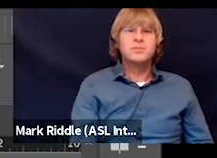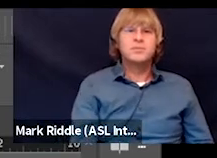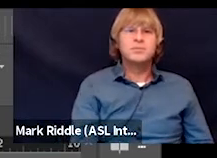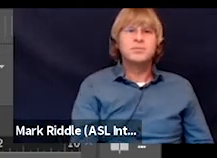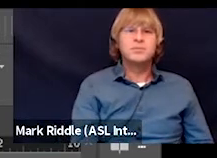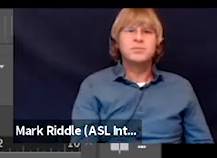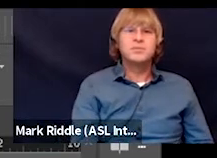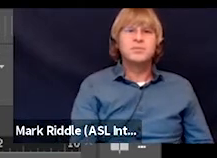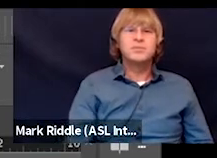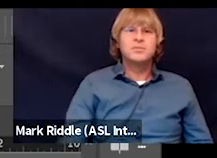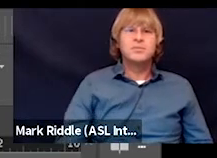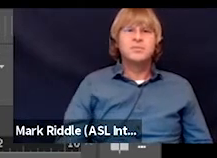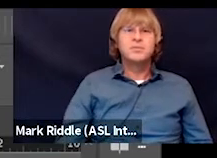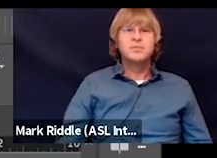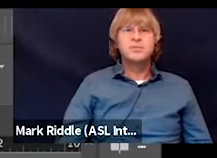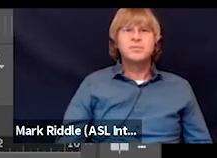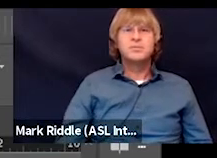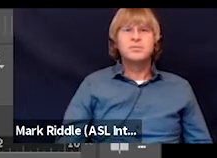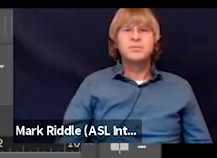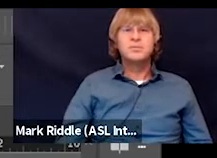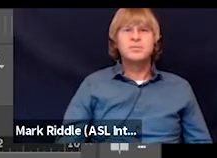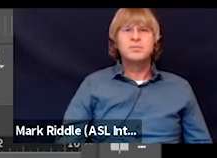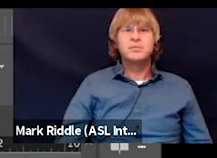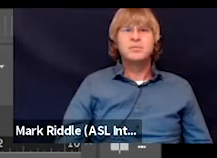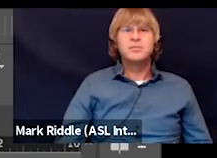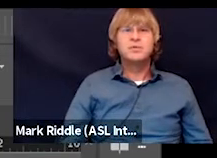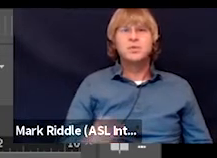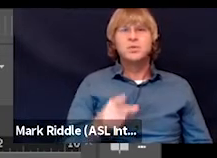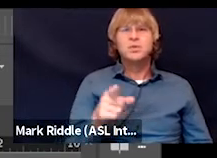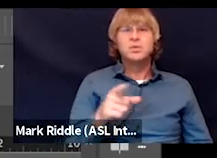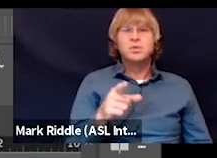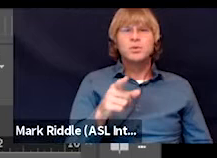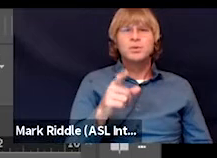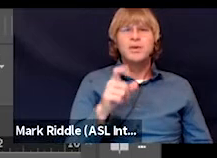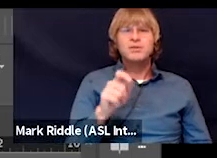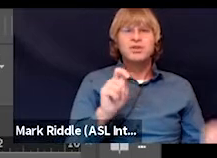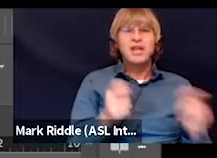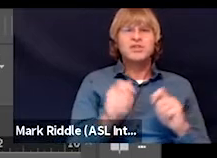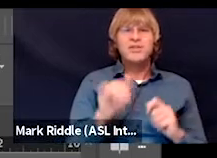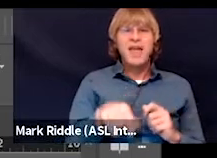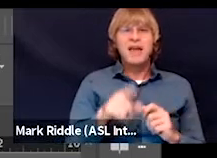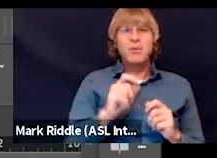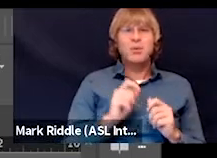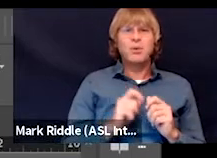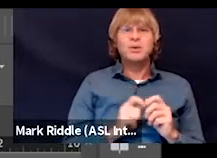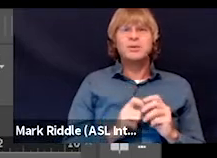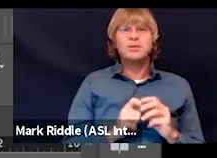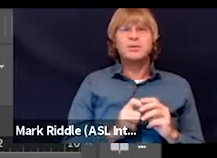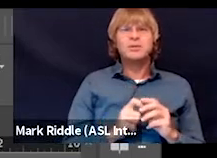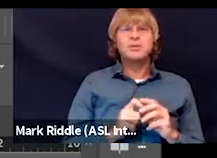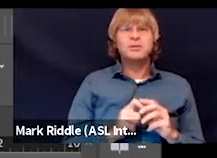there, but I can't. Ooh, I need to change that, don't I?